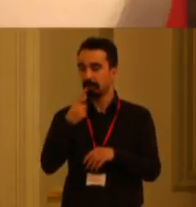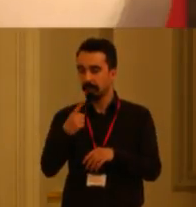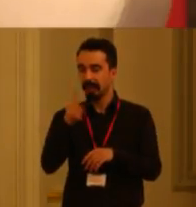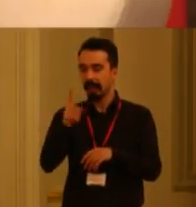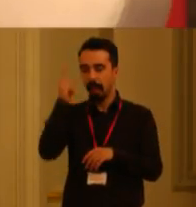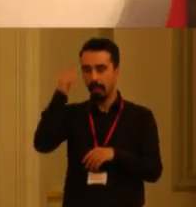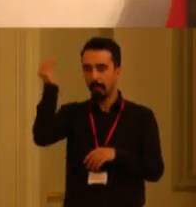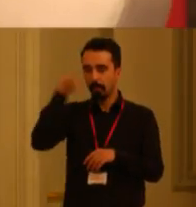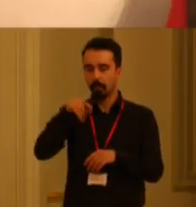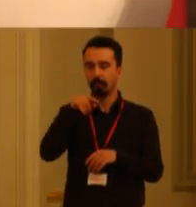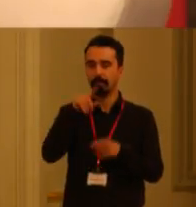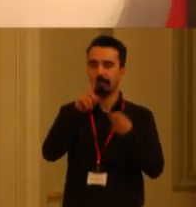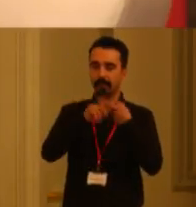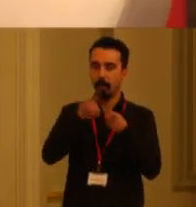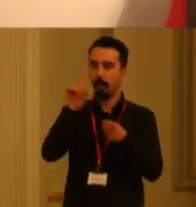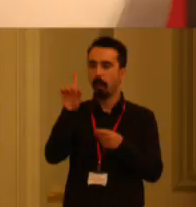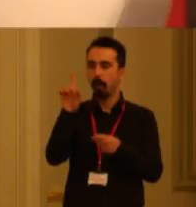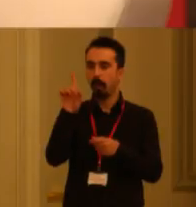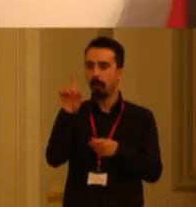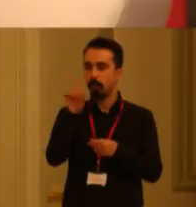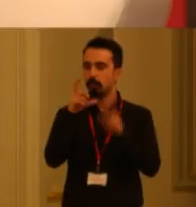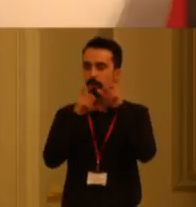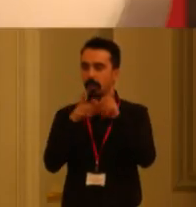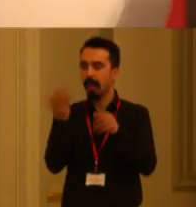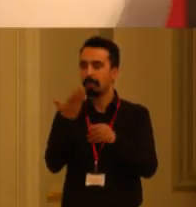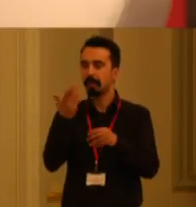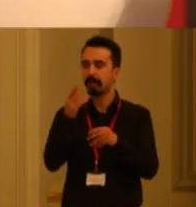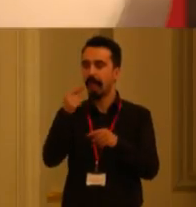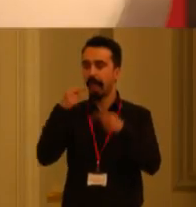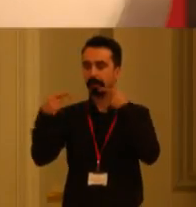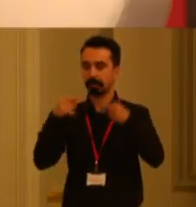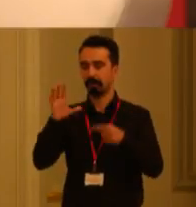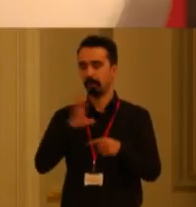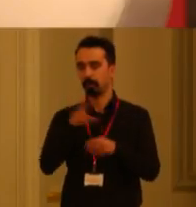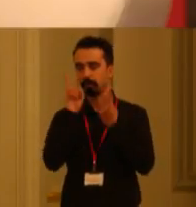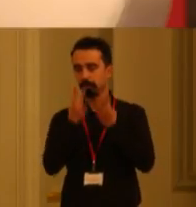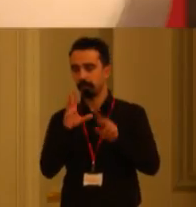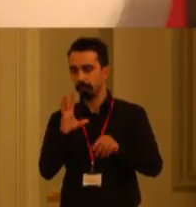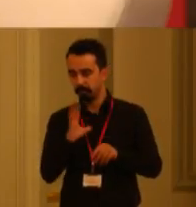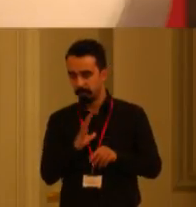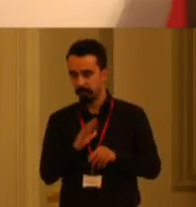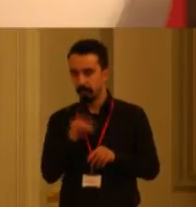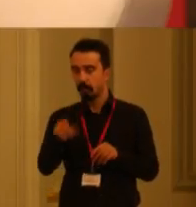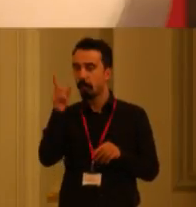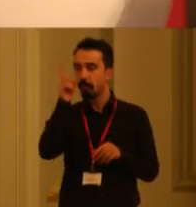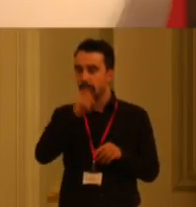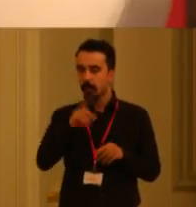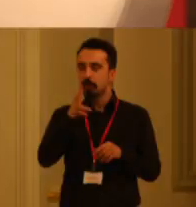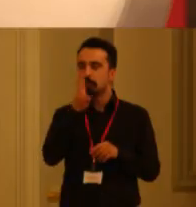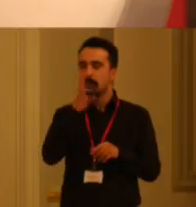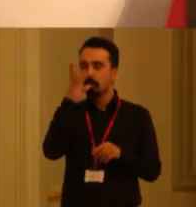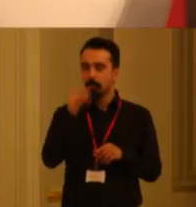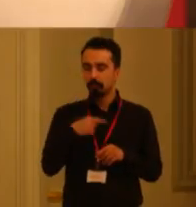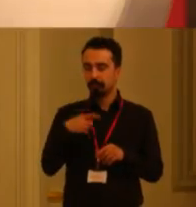when I think about these elements of the ecosystem, these are the initial things that come to my mind, and most of these elements are missing,